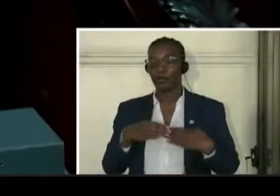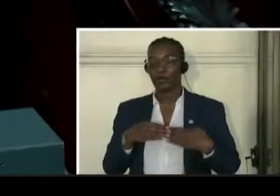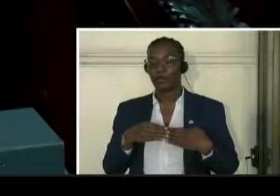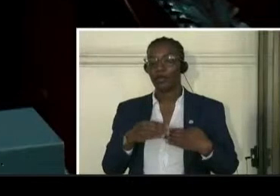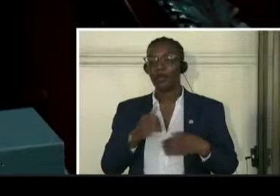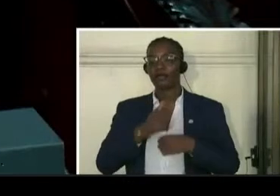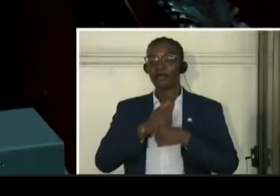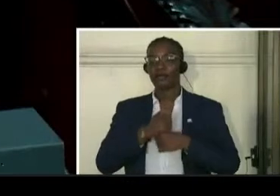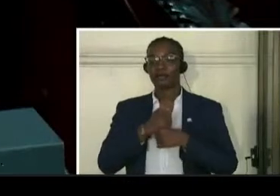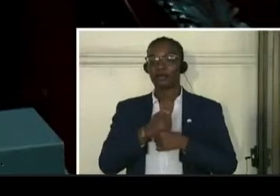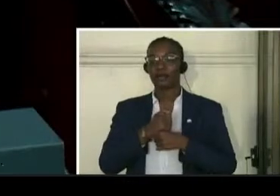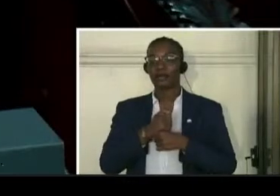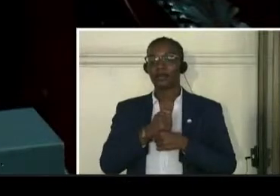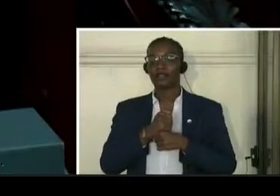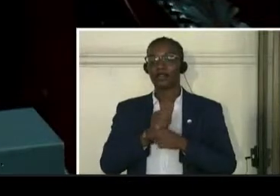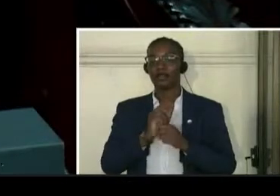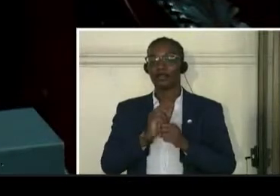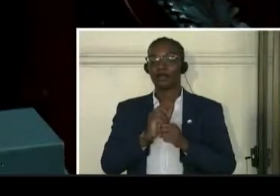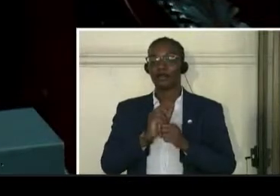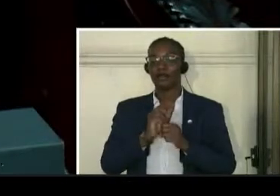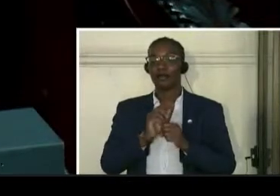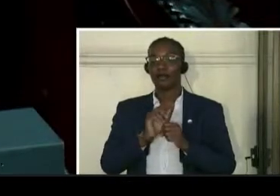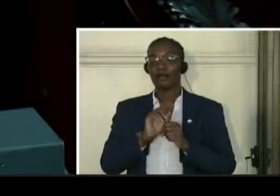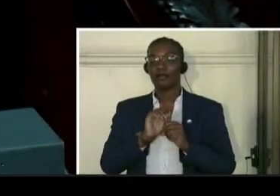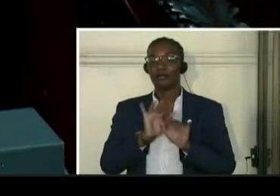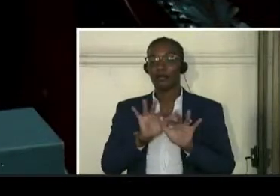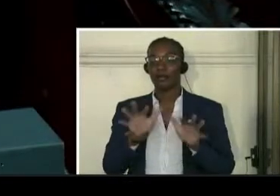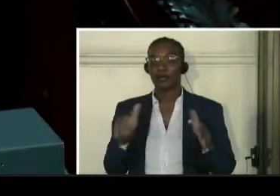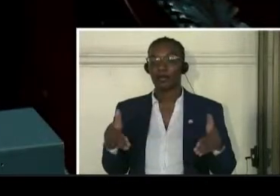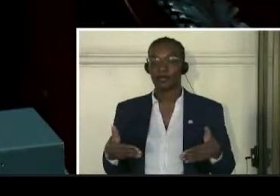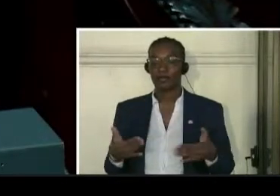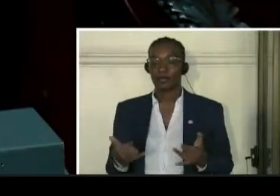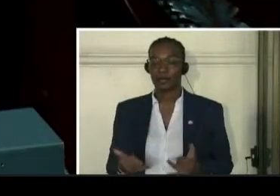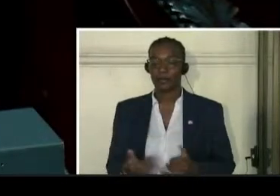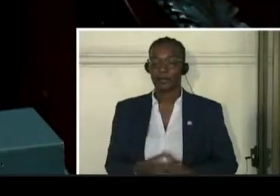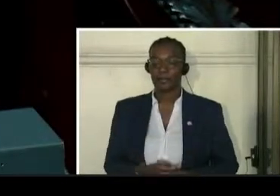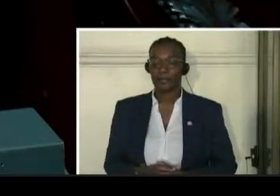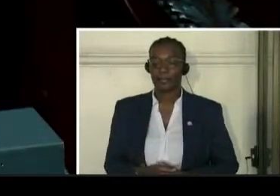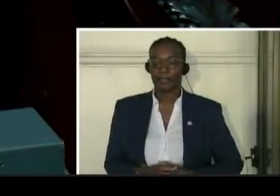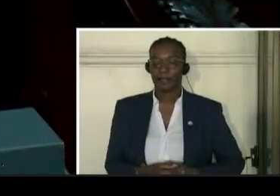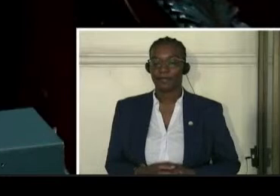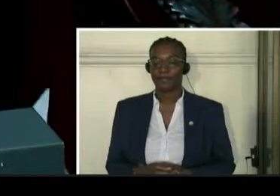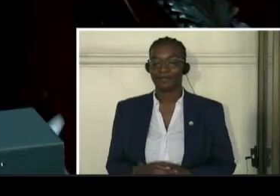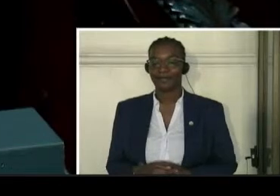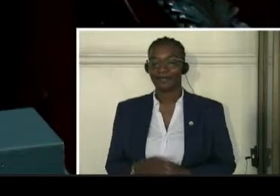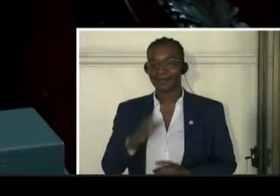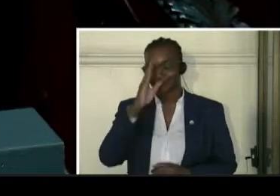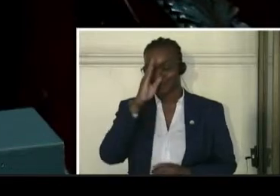distinguished guests, Sanbonani.